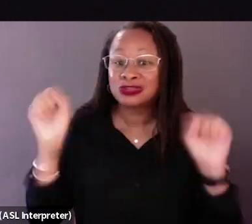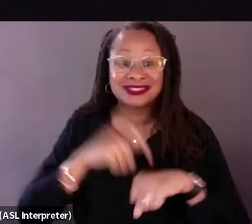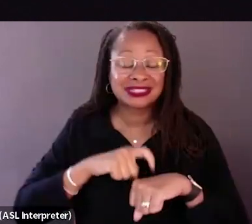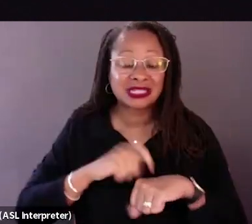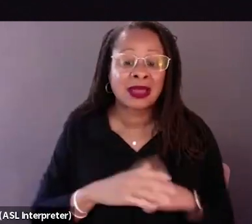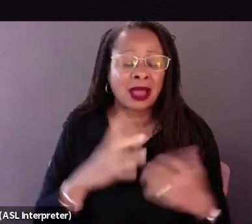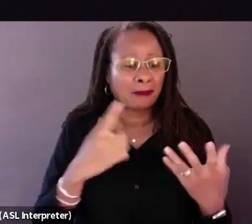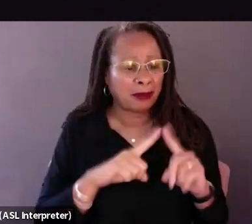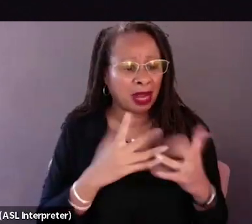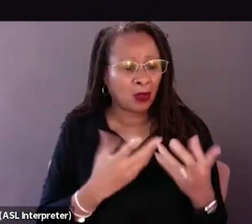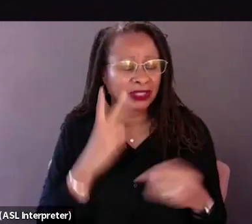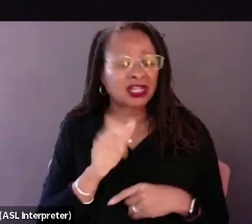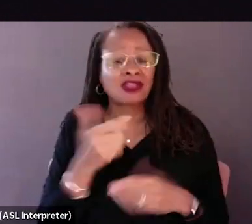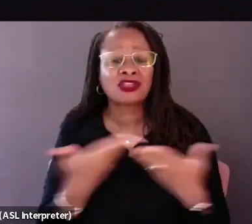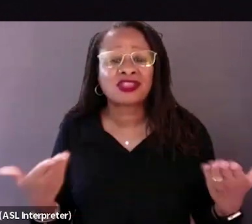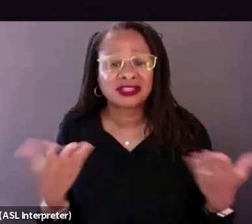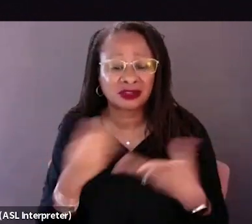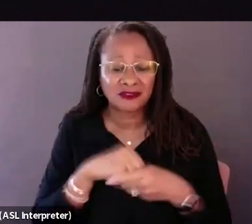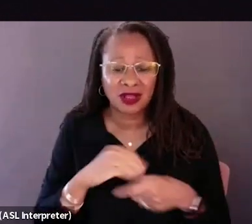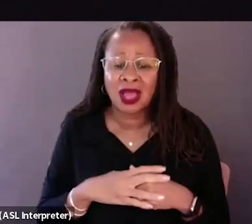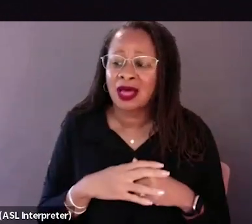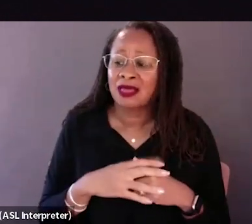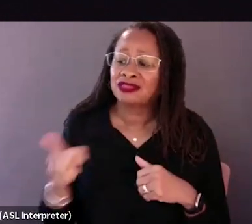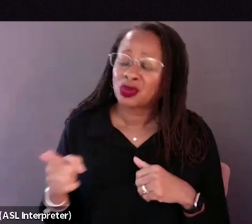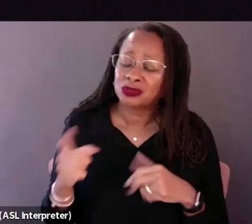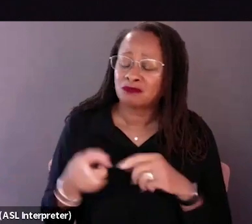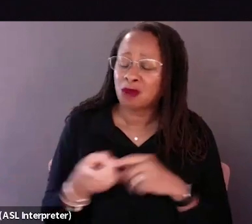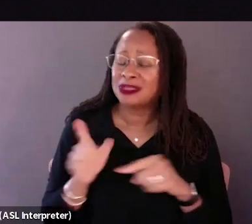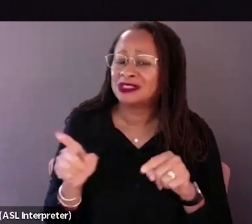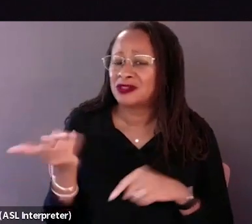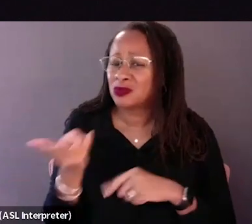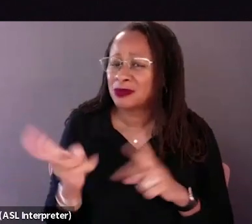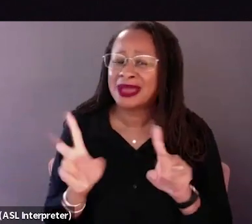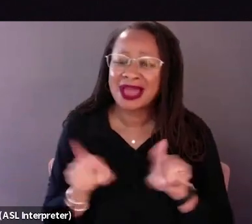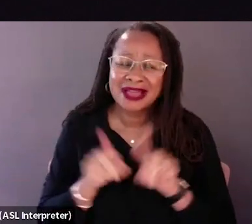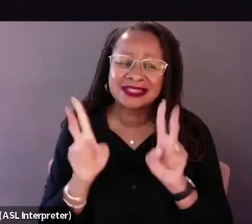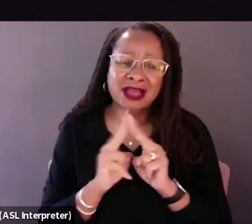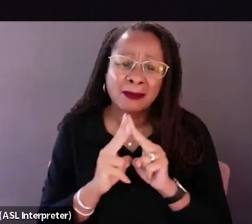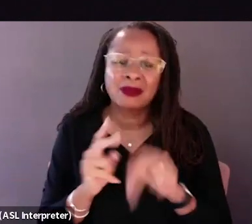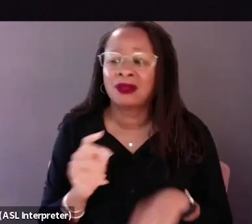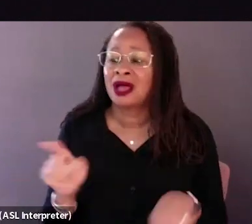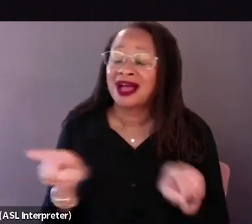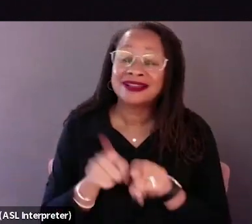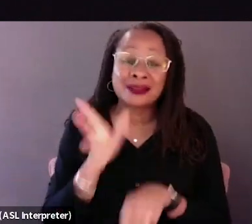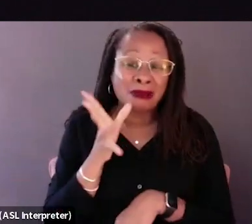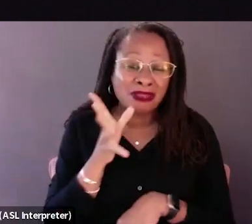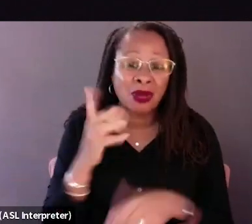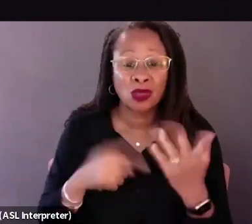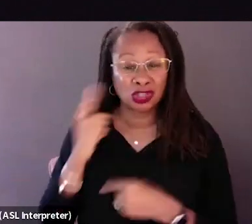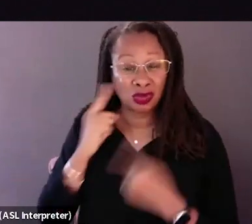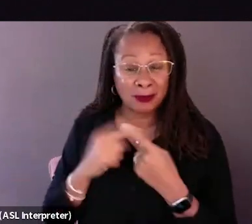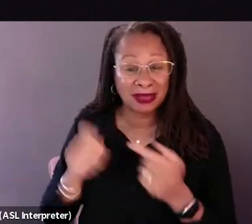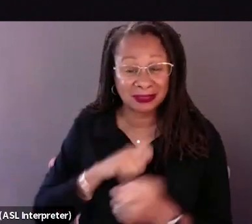there was. What were the moments that showed them as a couple, as a mother, what she thought about certain things. And, that